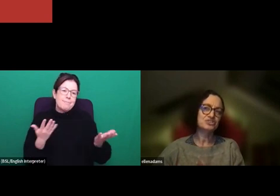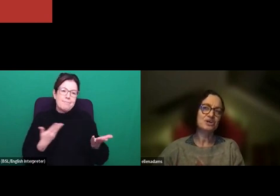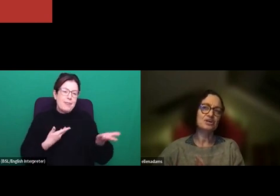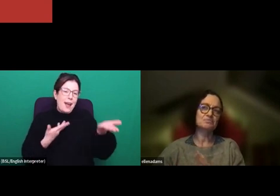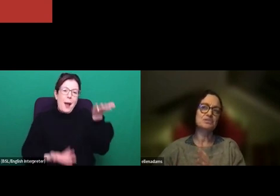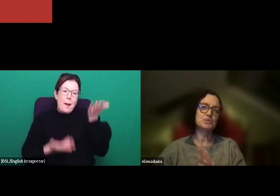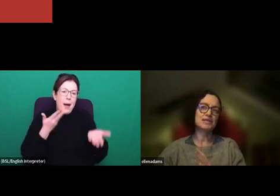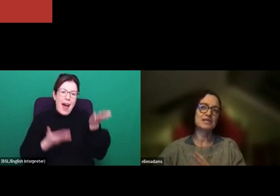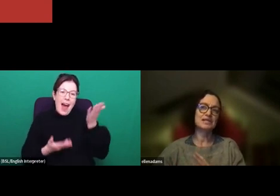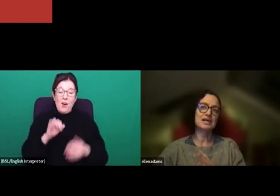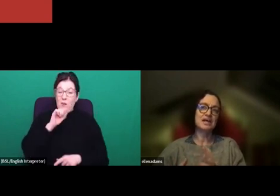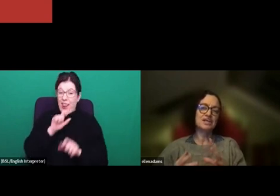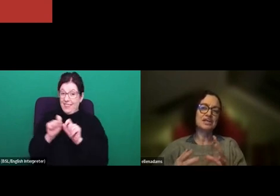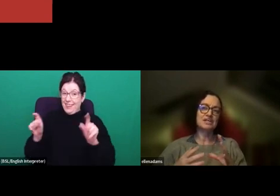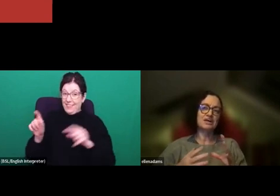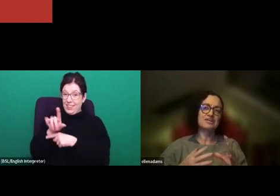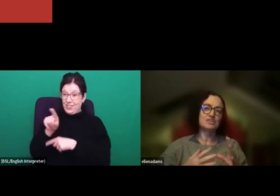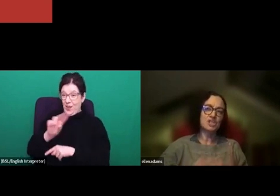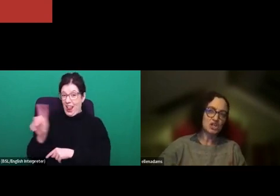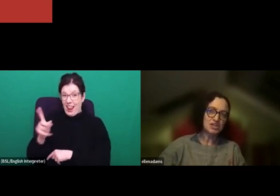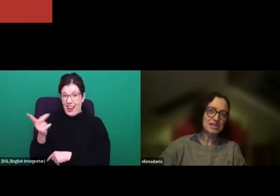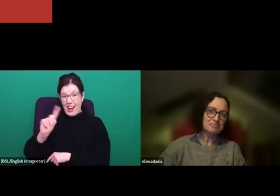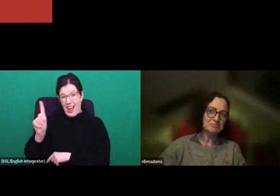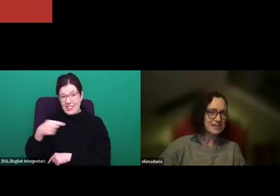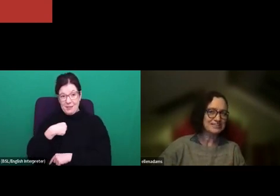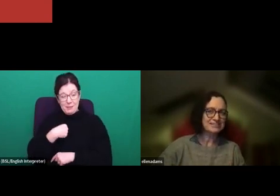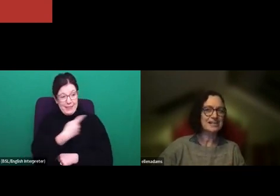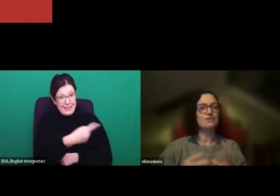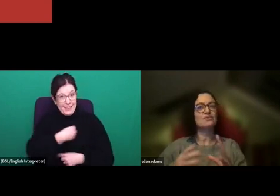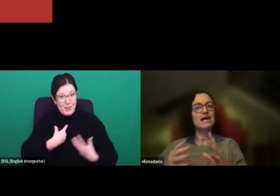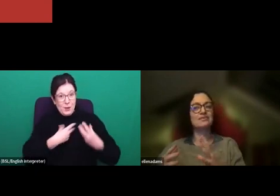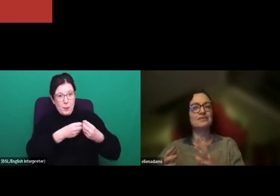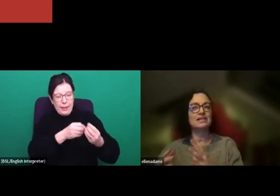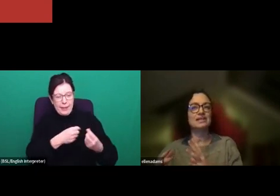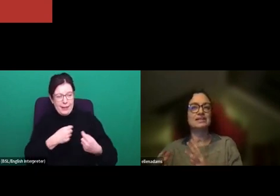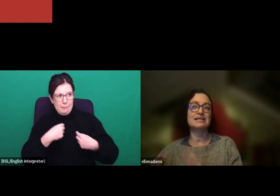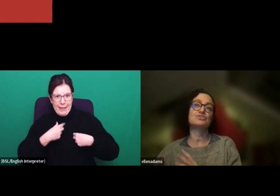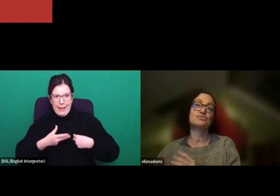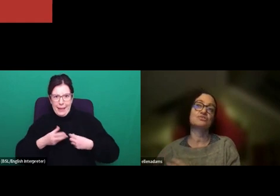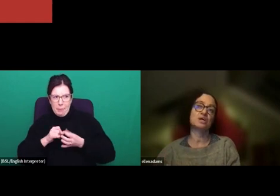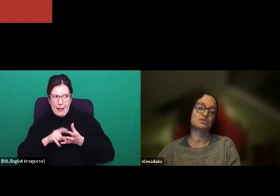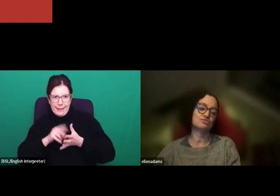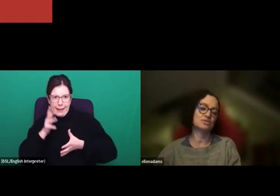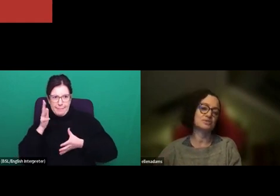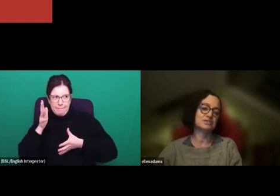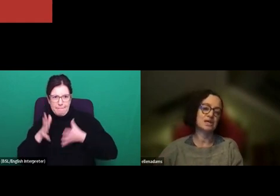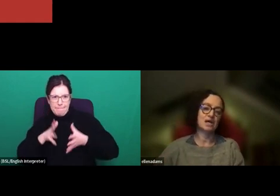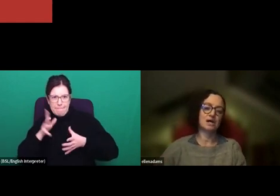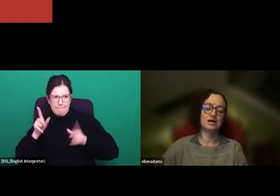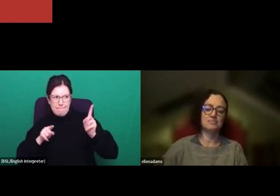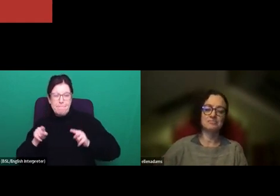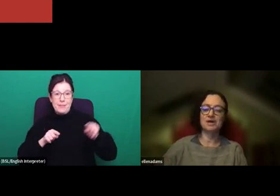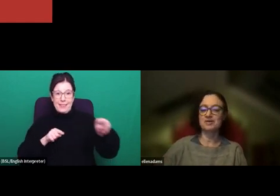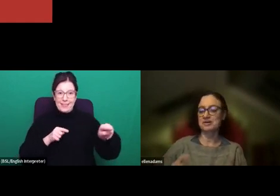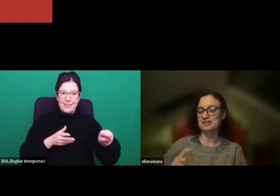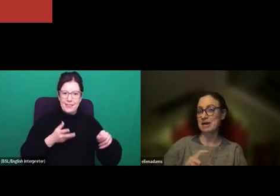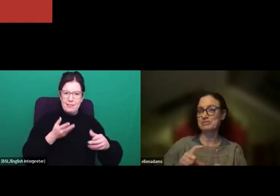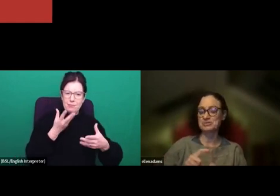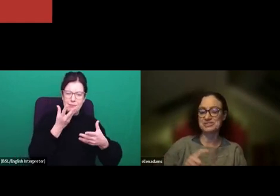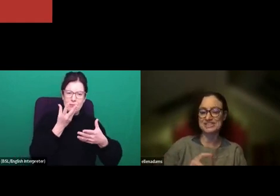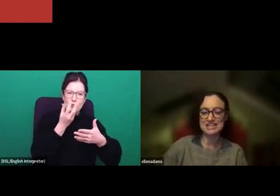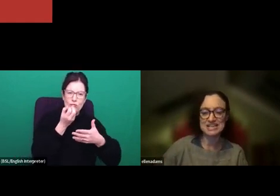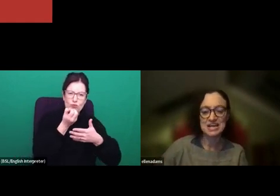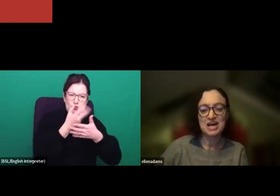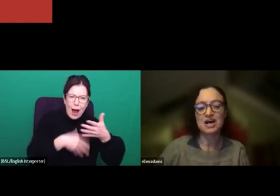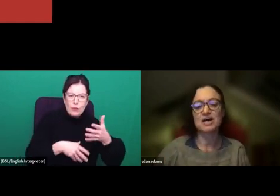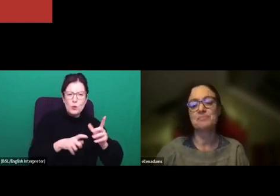the contrast between the kind of learning BSL and the natural grassroots